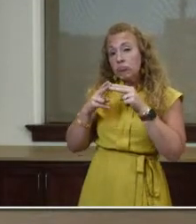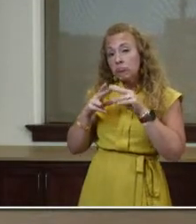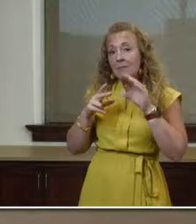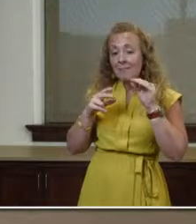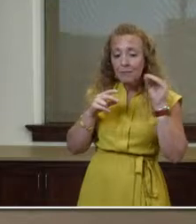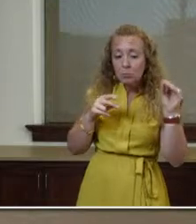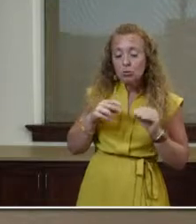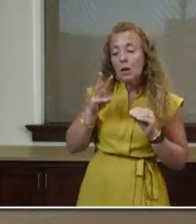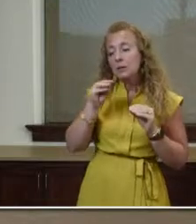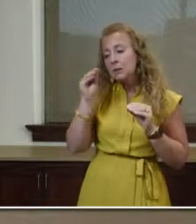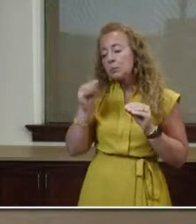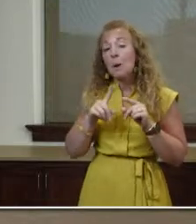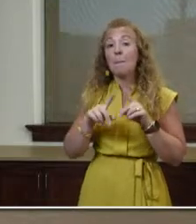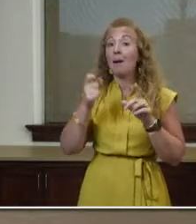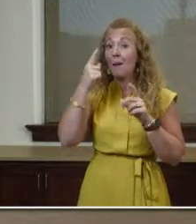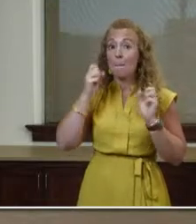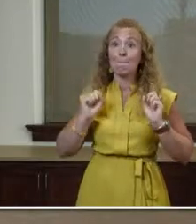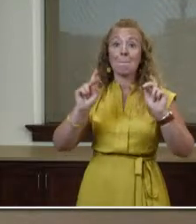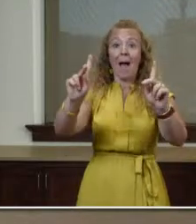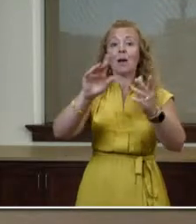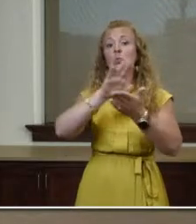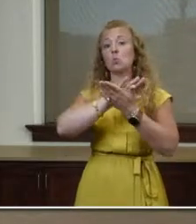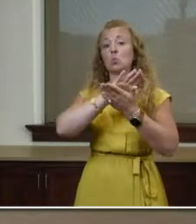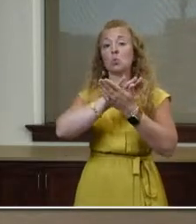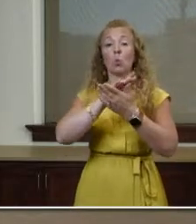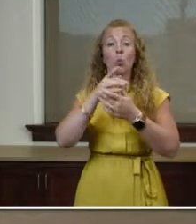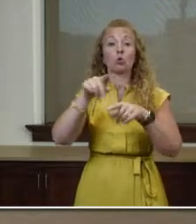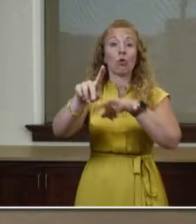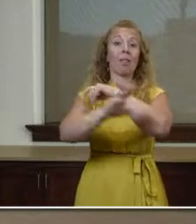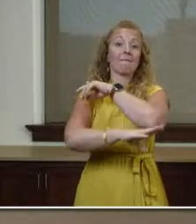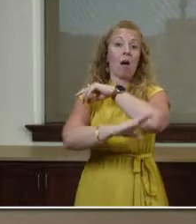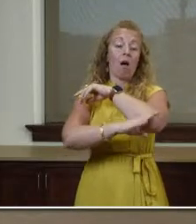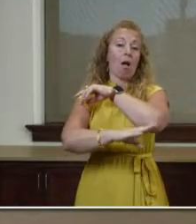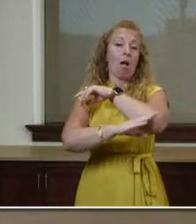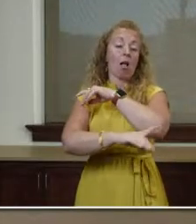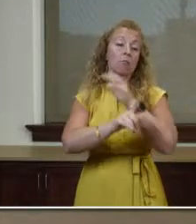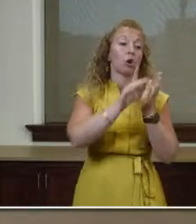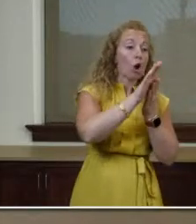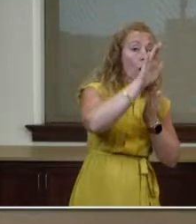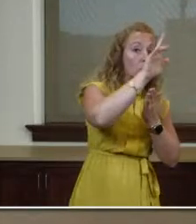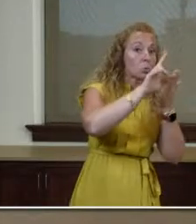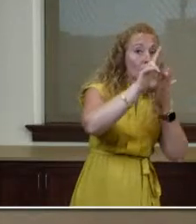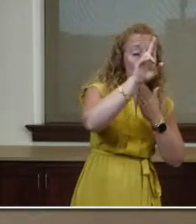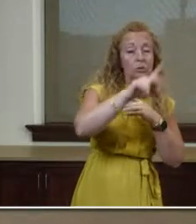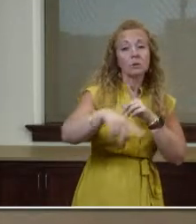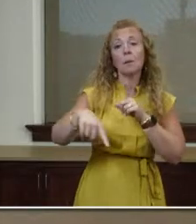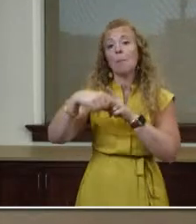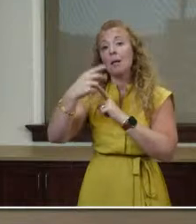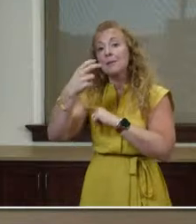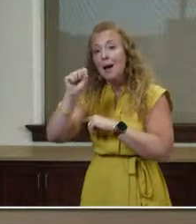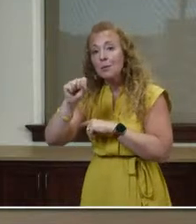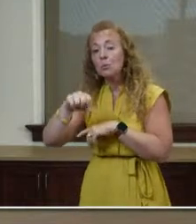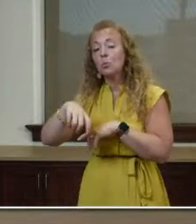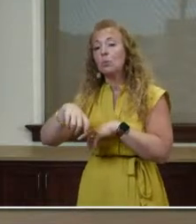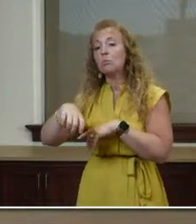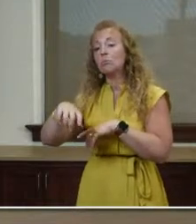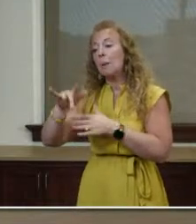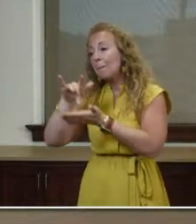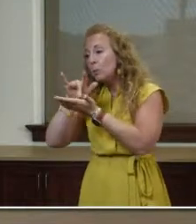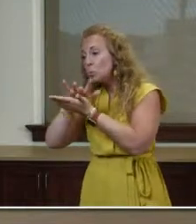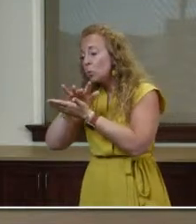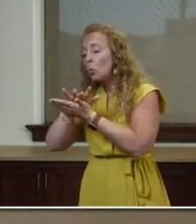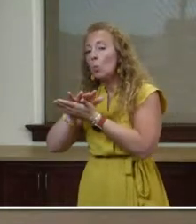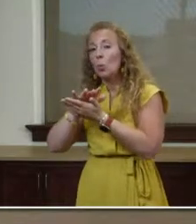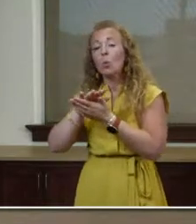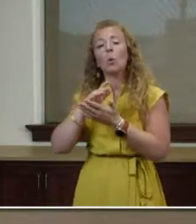60%. But as we return to school this fall, not just for our colleges and universities, but even our high schools and middle